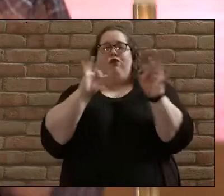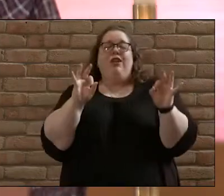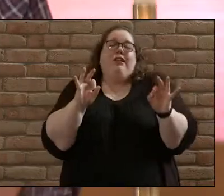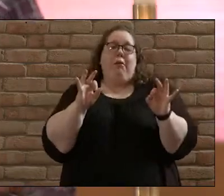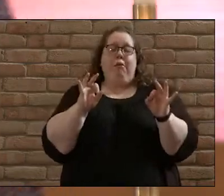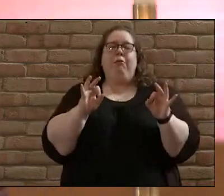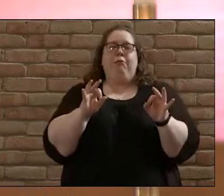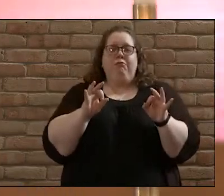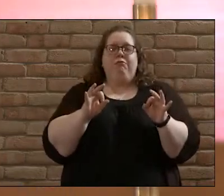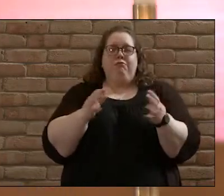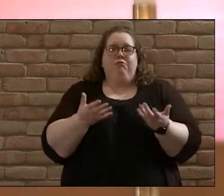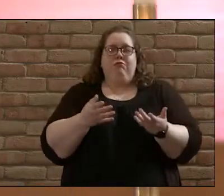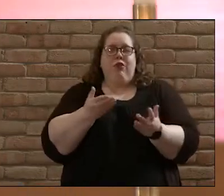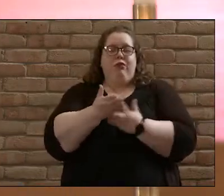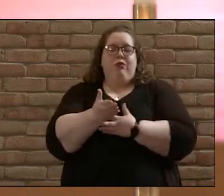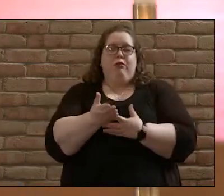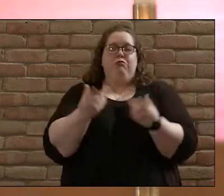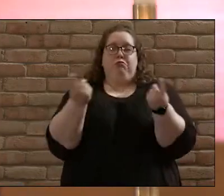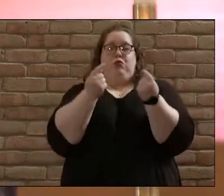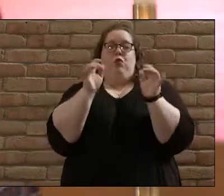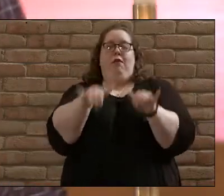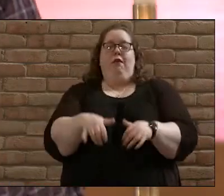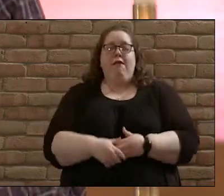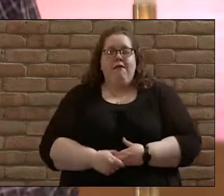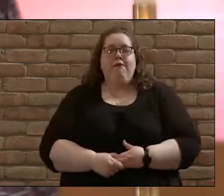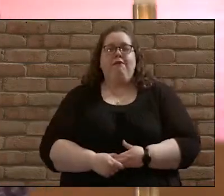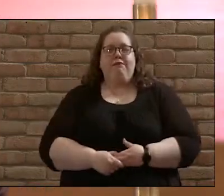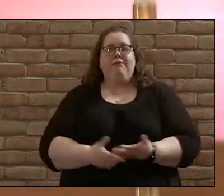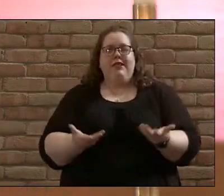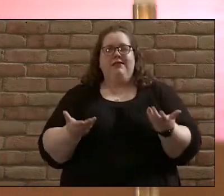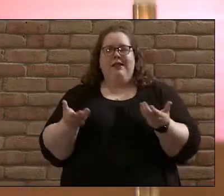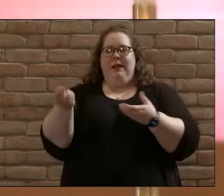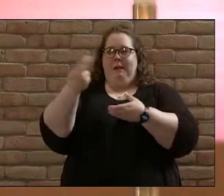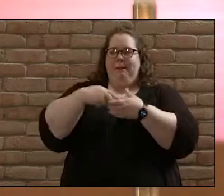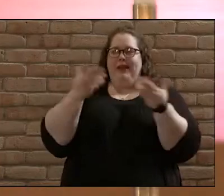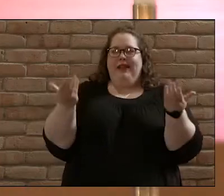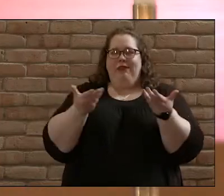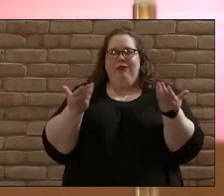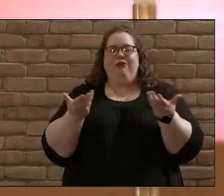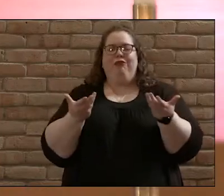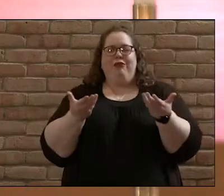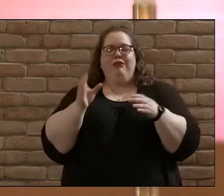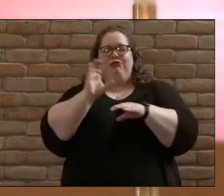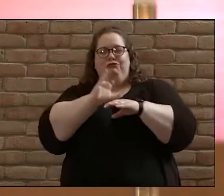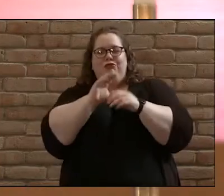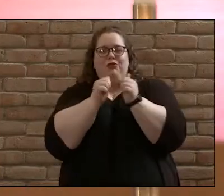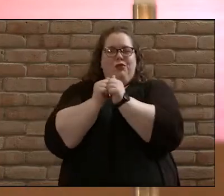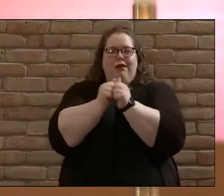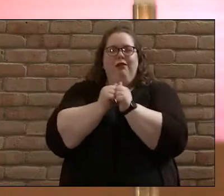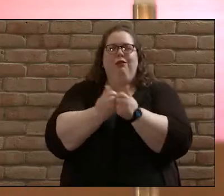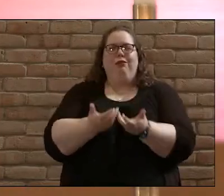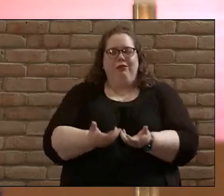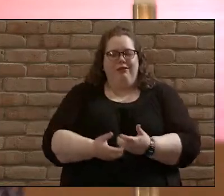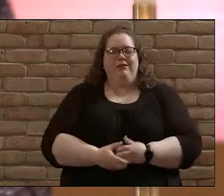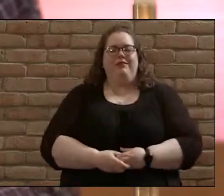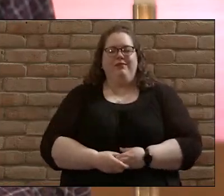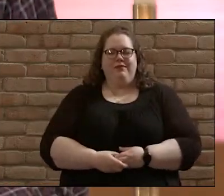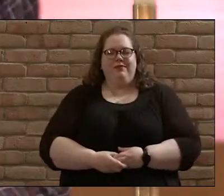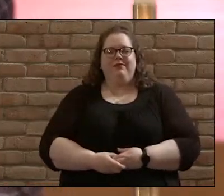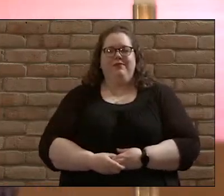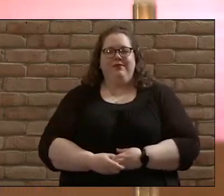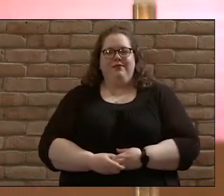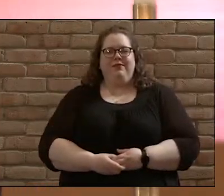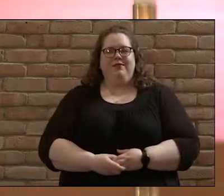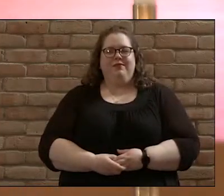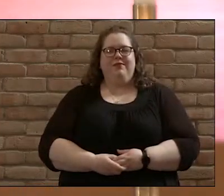exercising our right to do so and to be here in this place and in our worship setting. And so as we do that today, we are